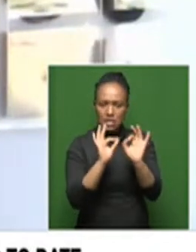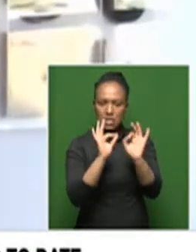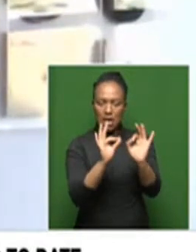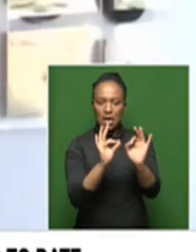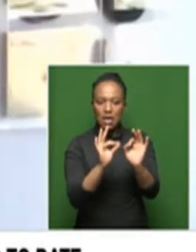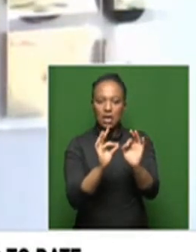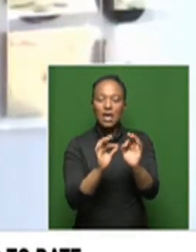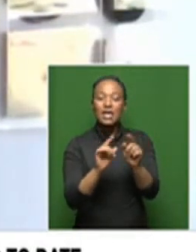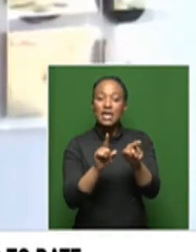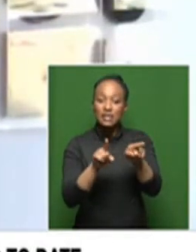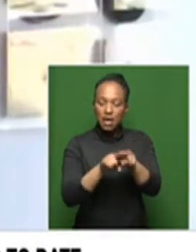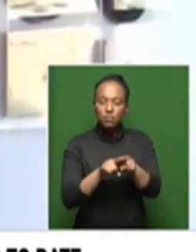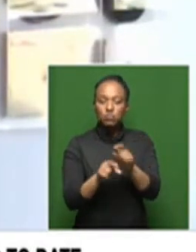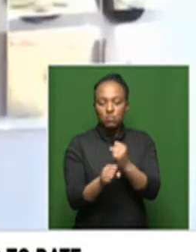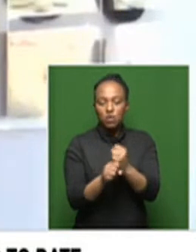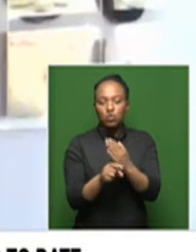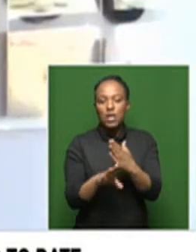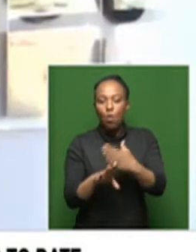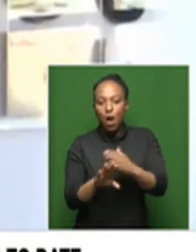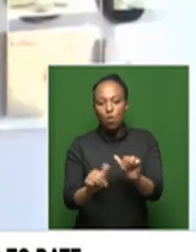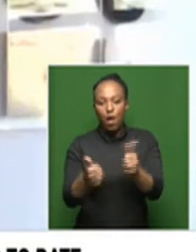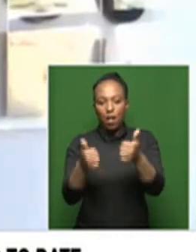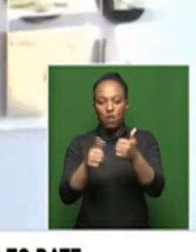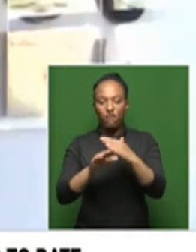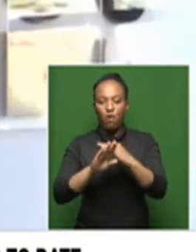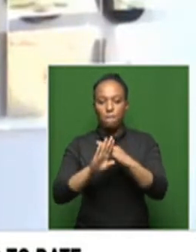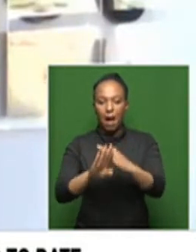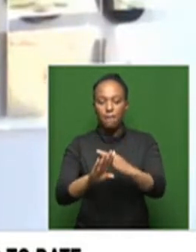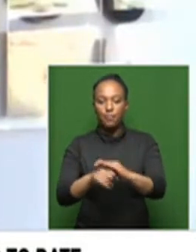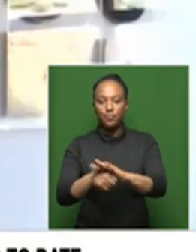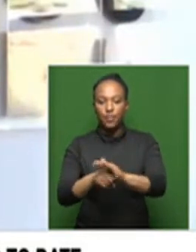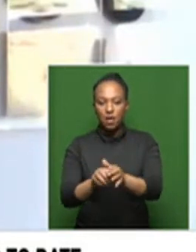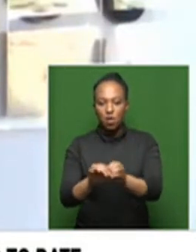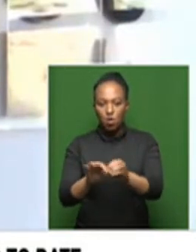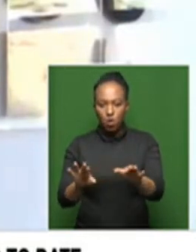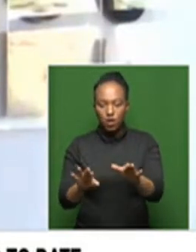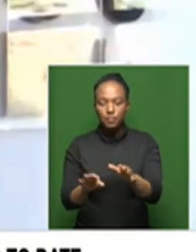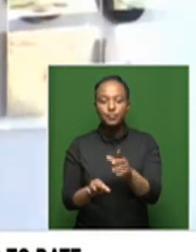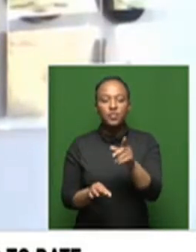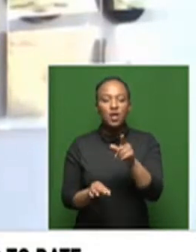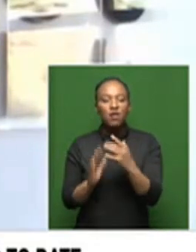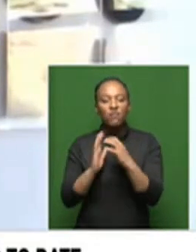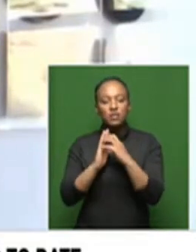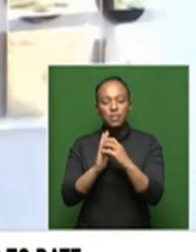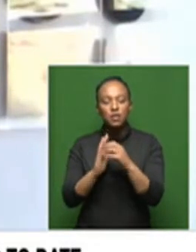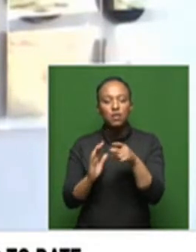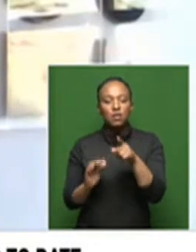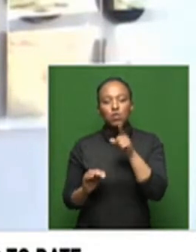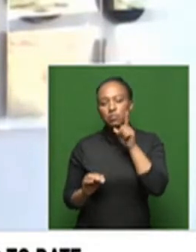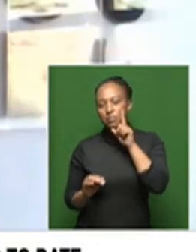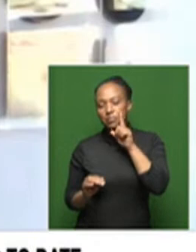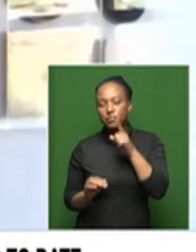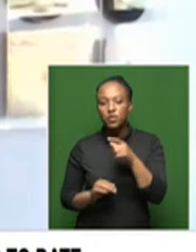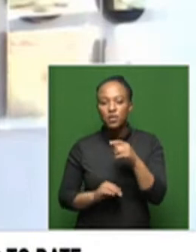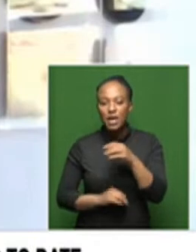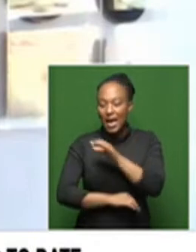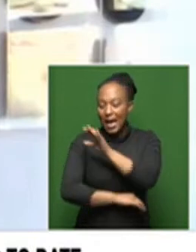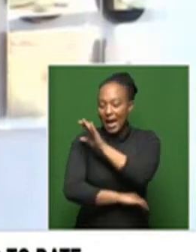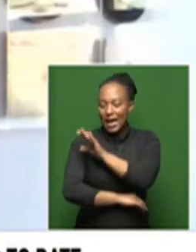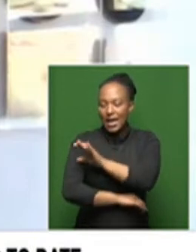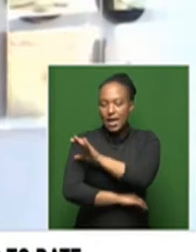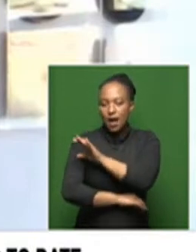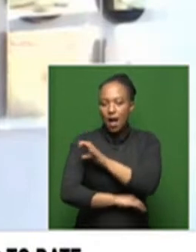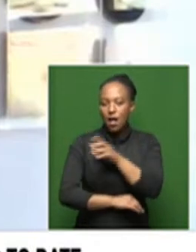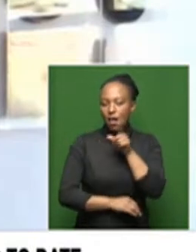way that we look at effectiveness and safety in the first instance for a vaccine is to look at the clinical trial data